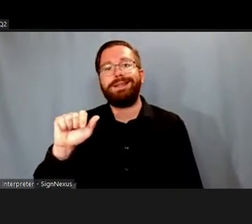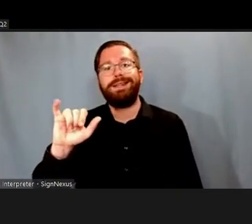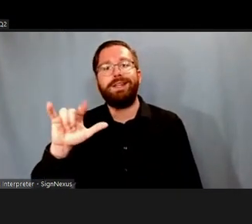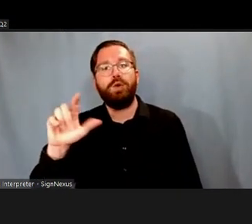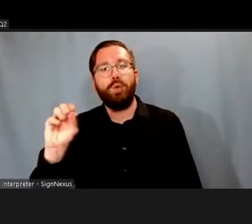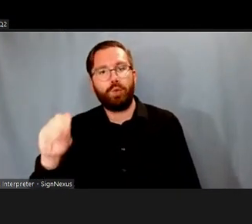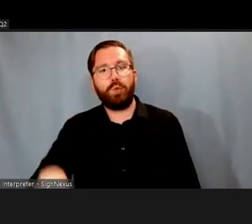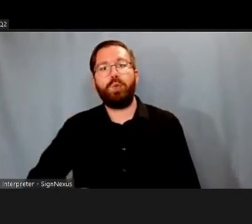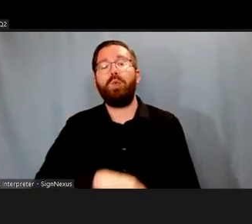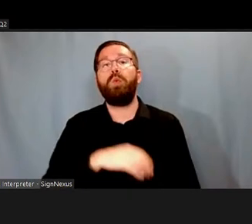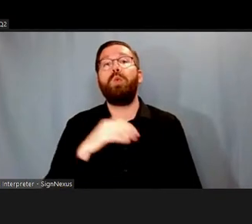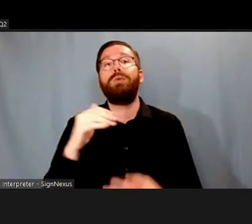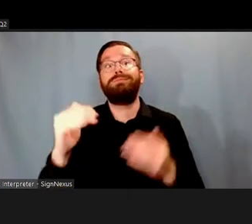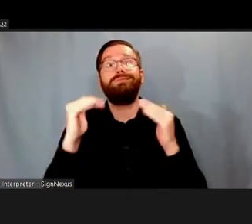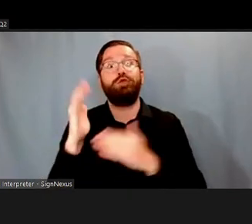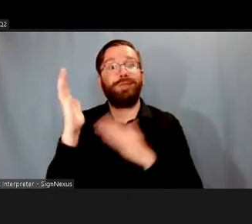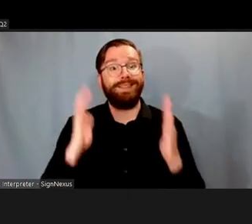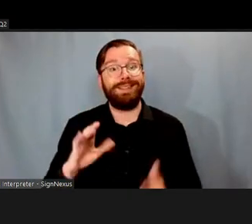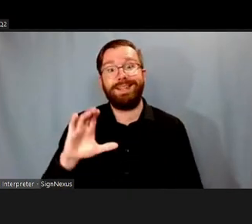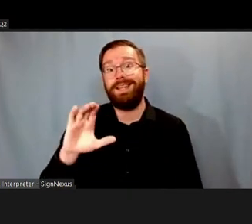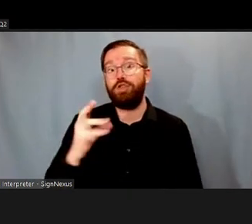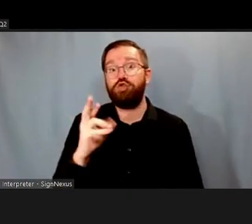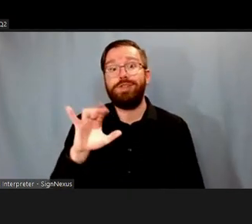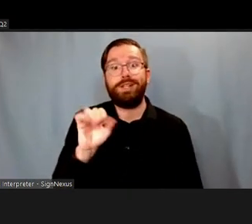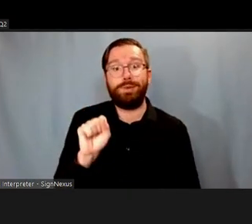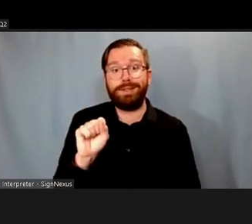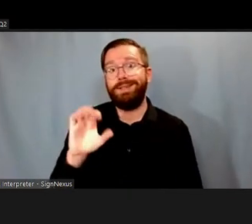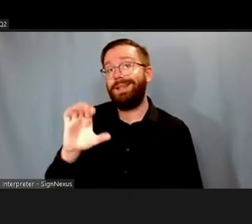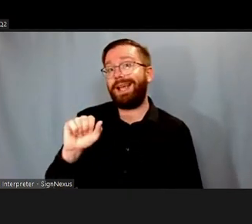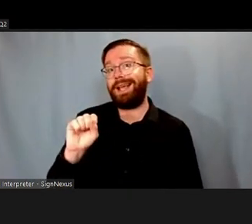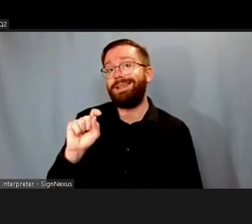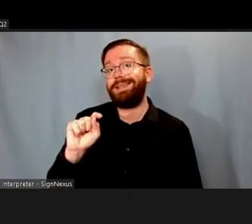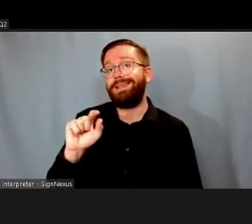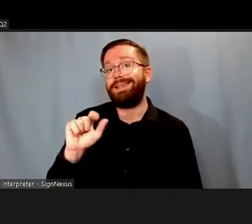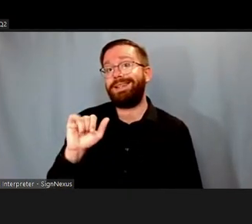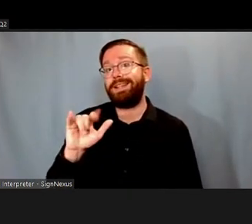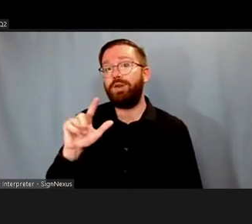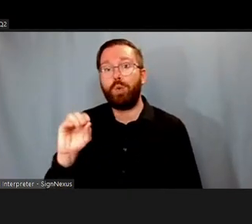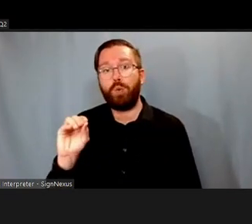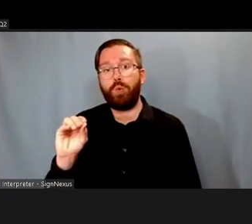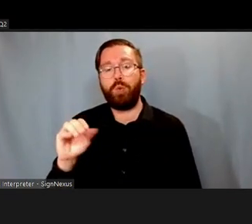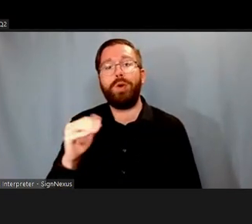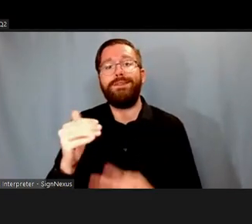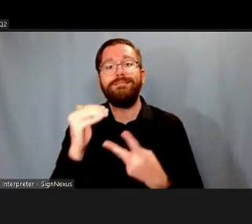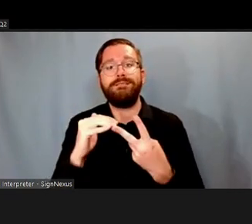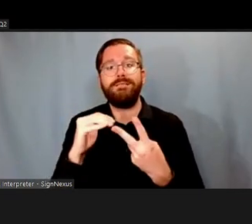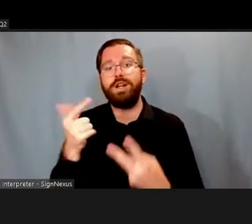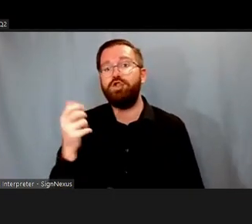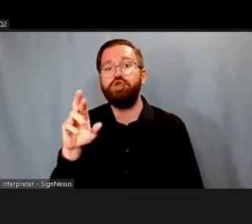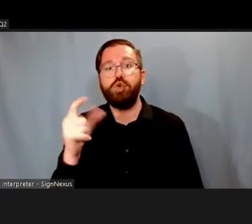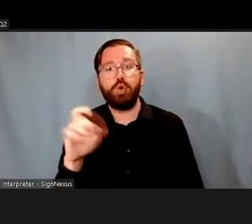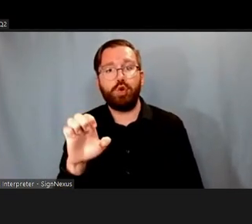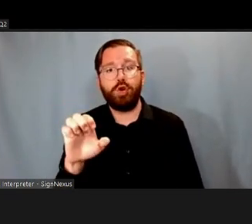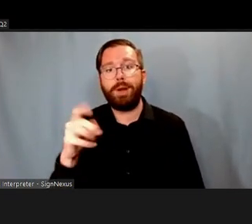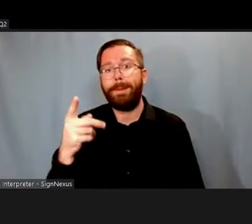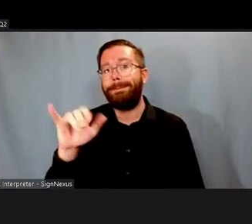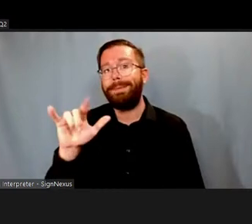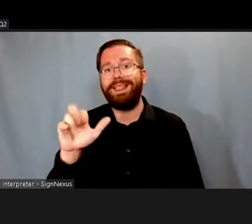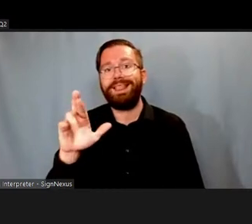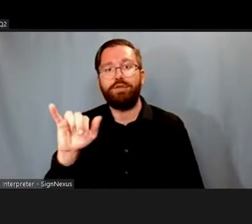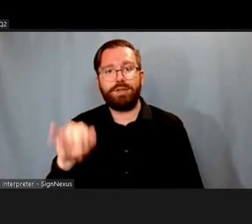our next speaker is chris castillo followed by george p leary